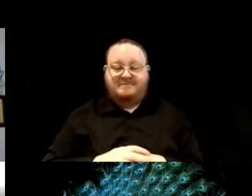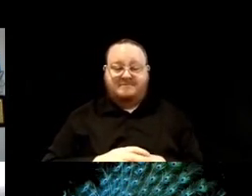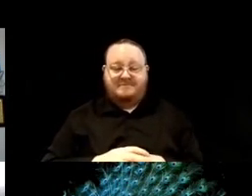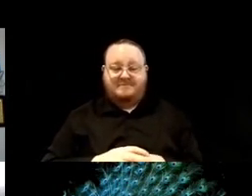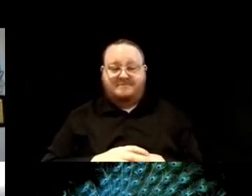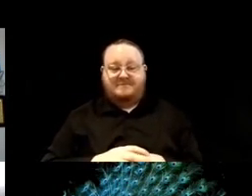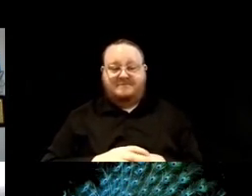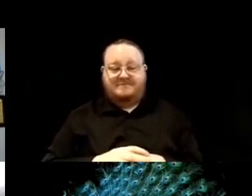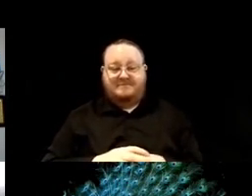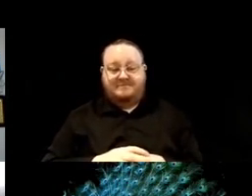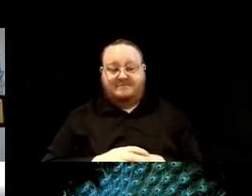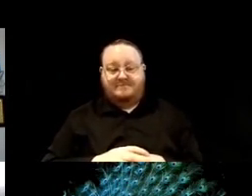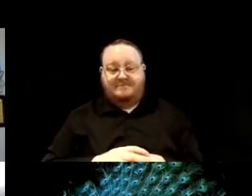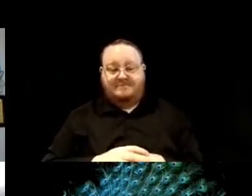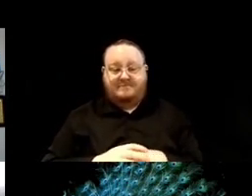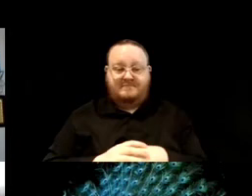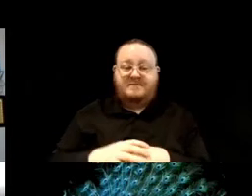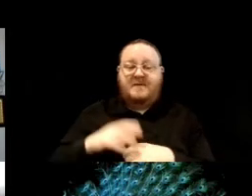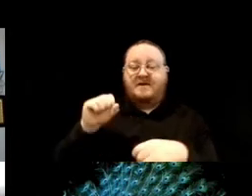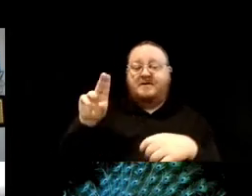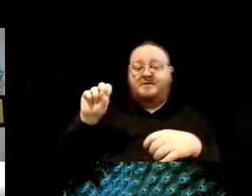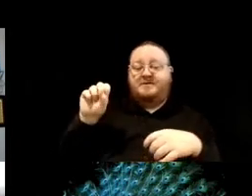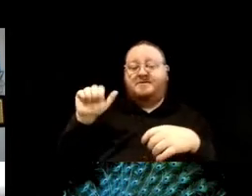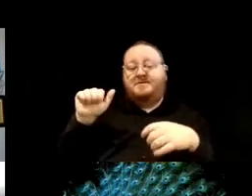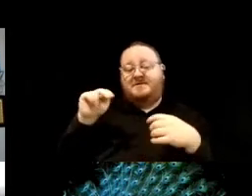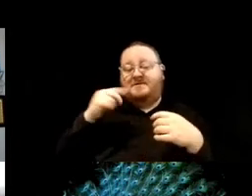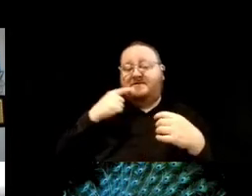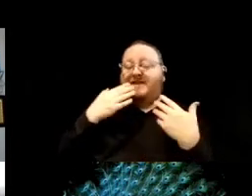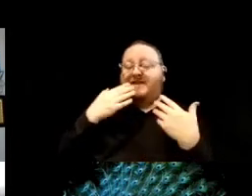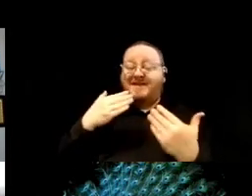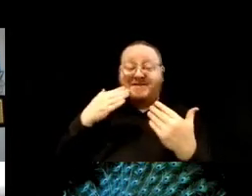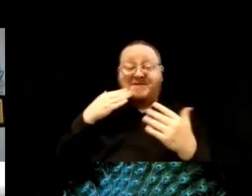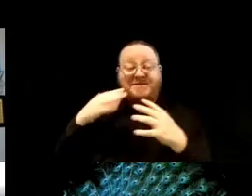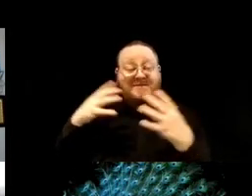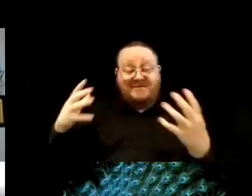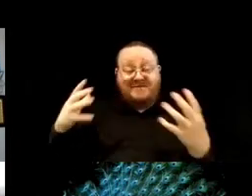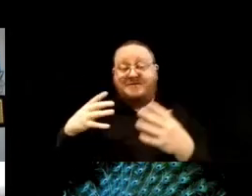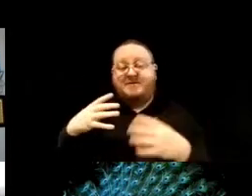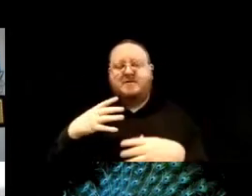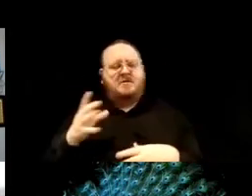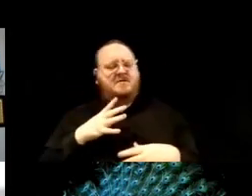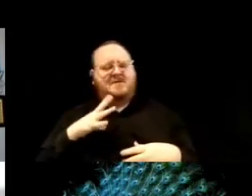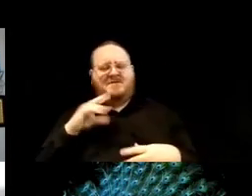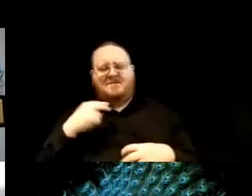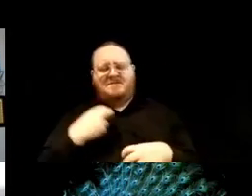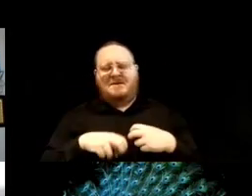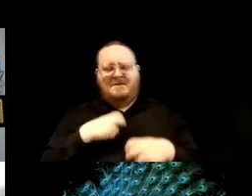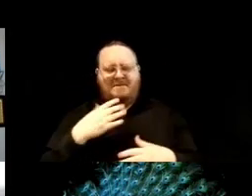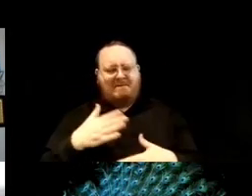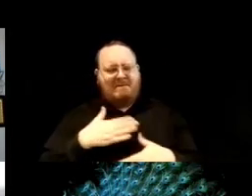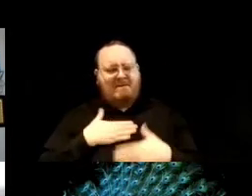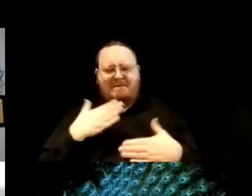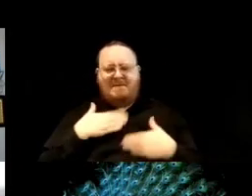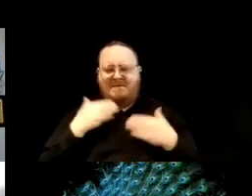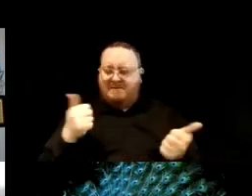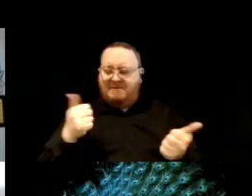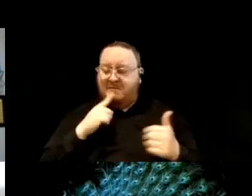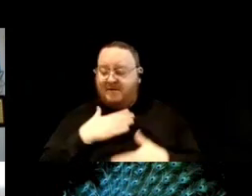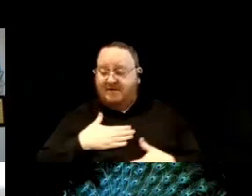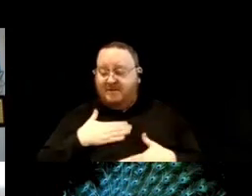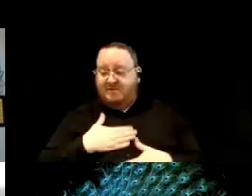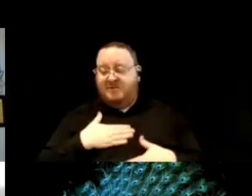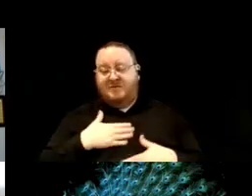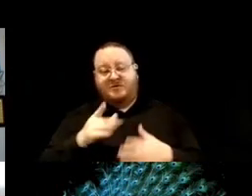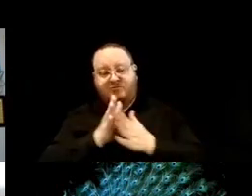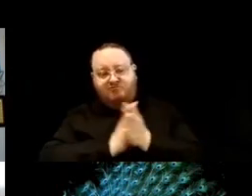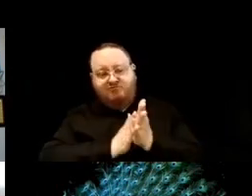Mike, thank you so much for doing this. Really Oh, no, appreciate it. anytime. Happy to. And I appreciate how ambitious you all are being